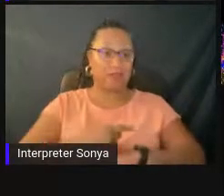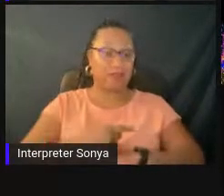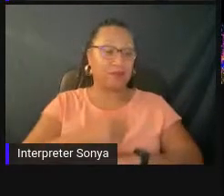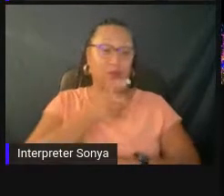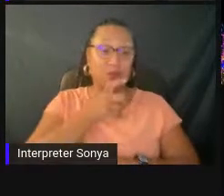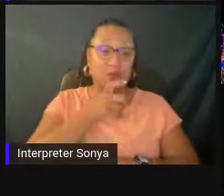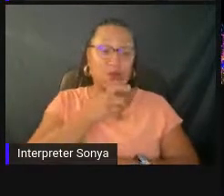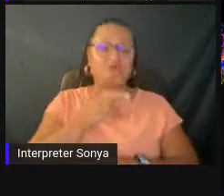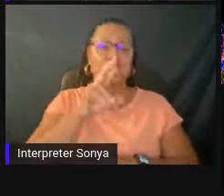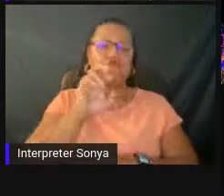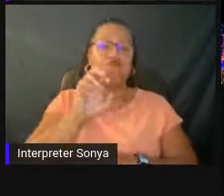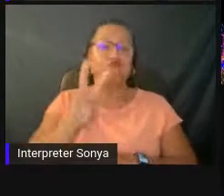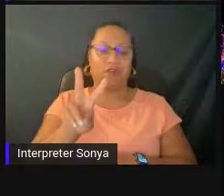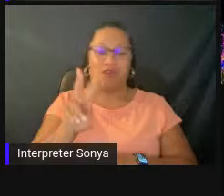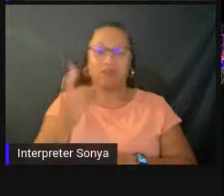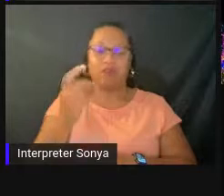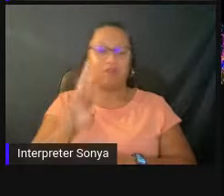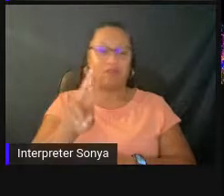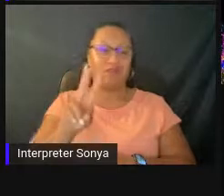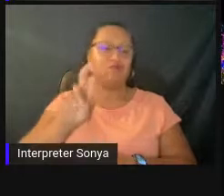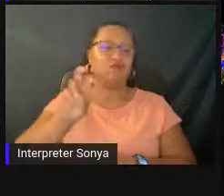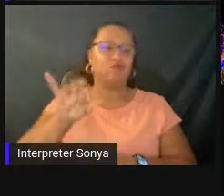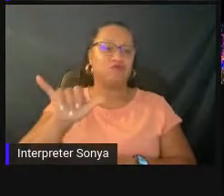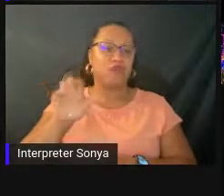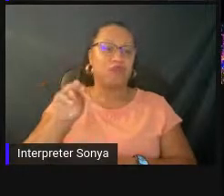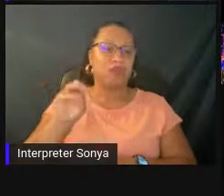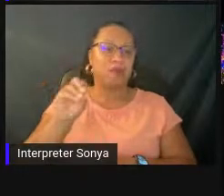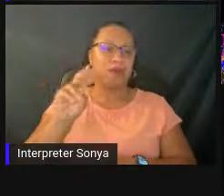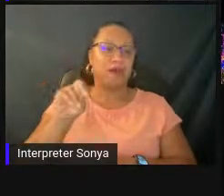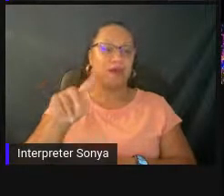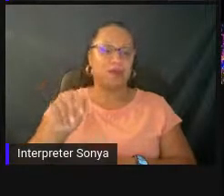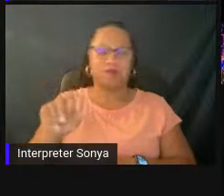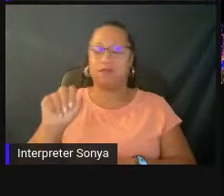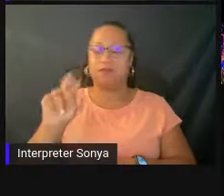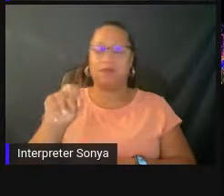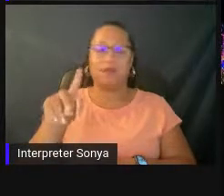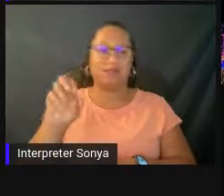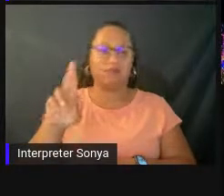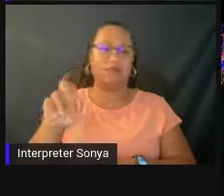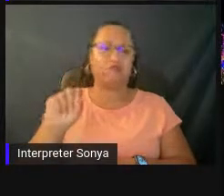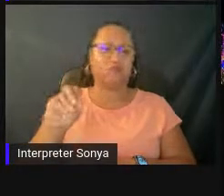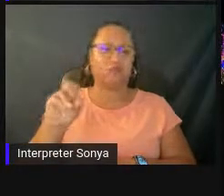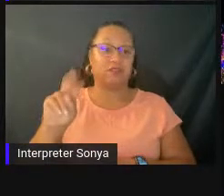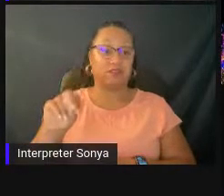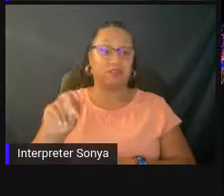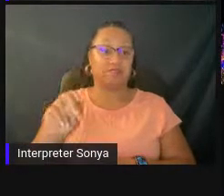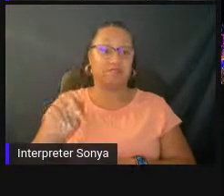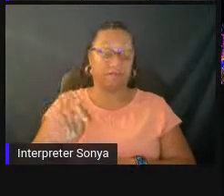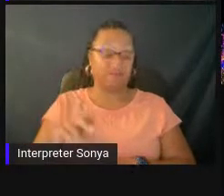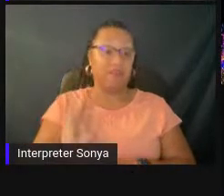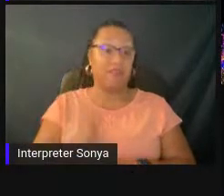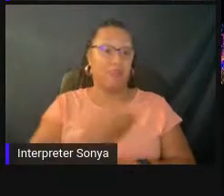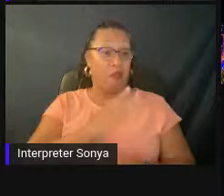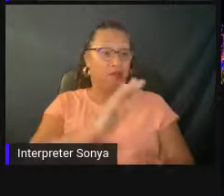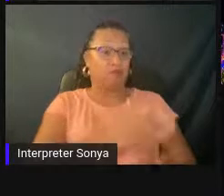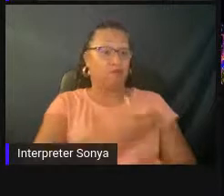Reverend Dr. Raymont Anderson. Our musician is Robert Hitz.